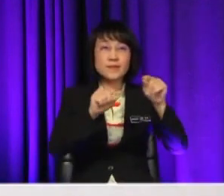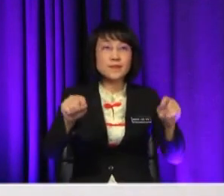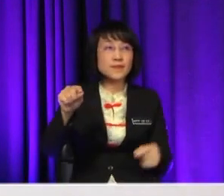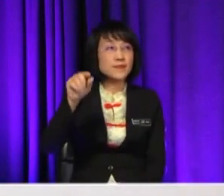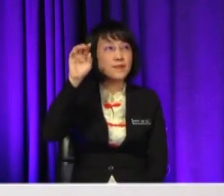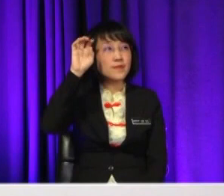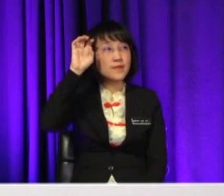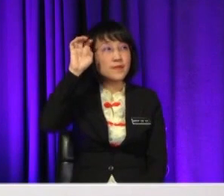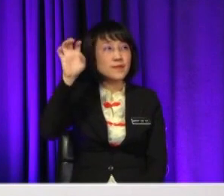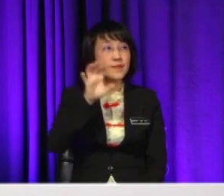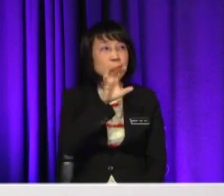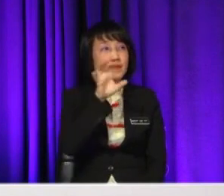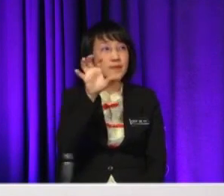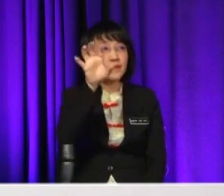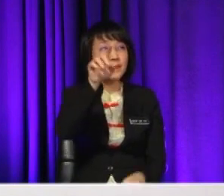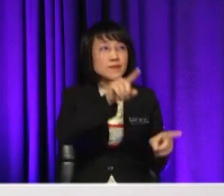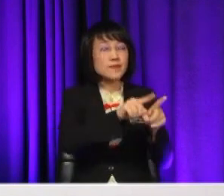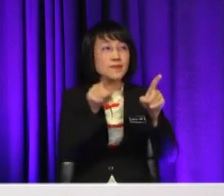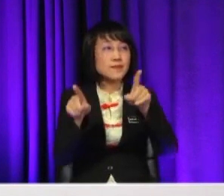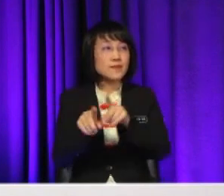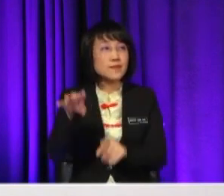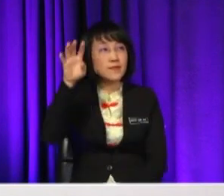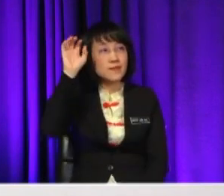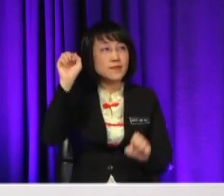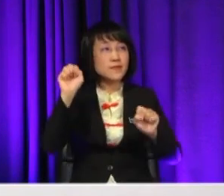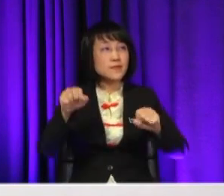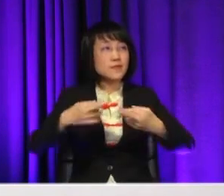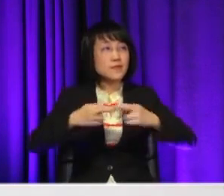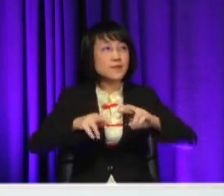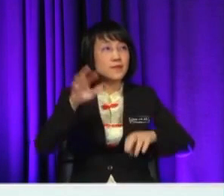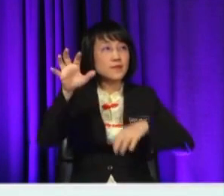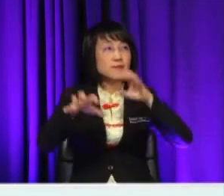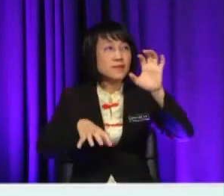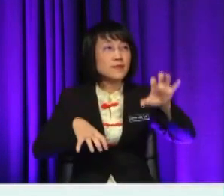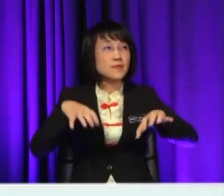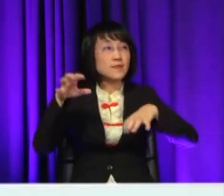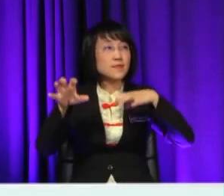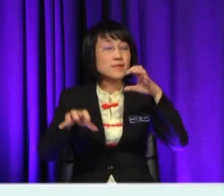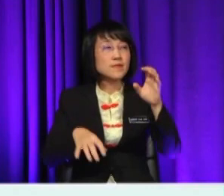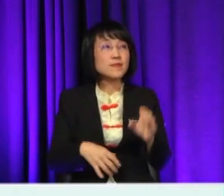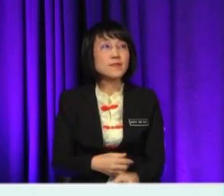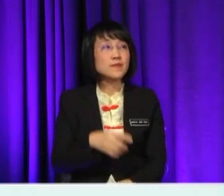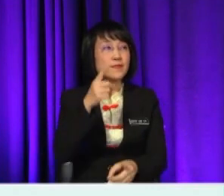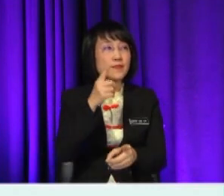the slates and with a huge rattle. Exactly. So here is all,